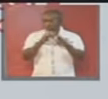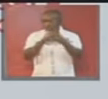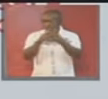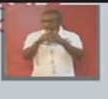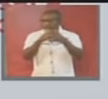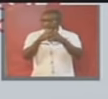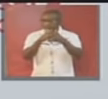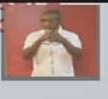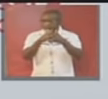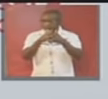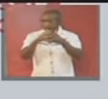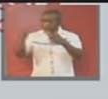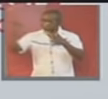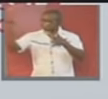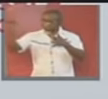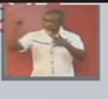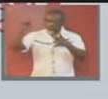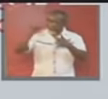there,